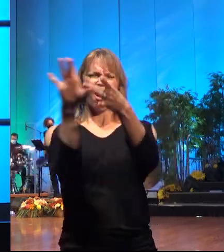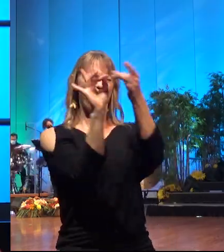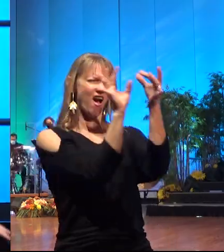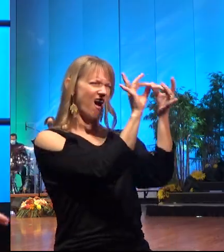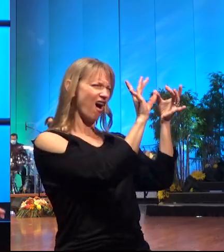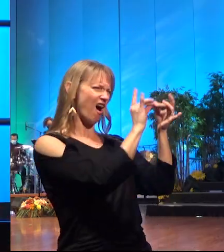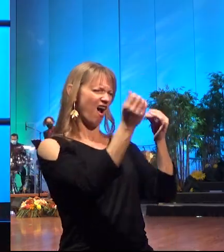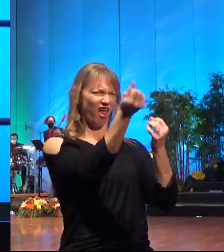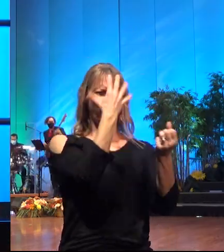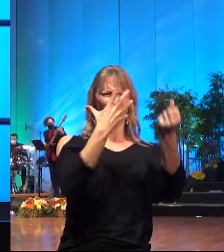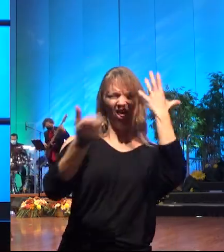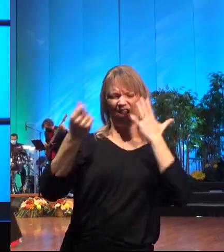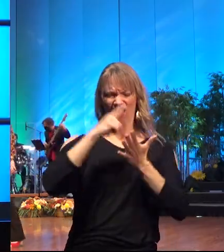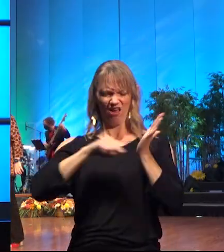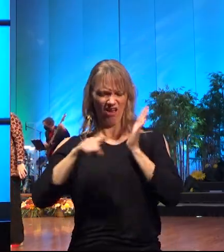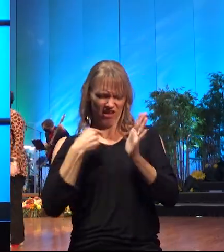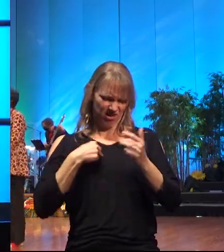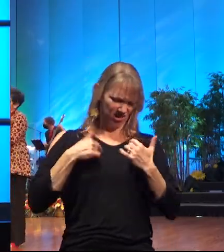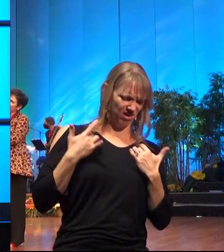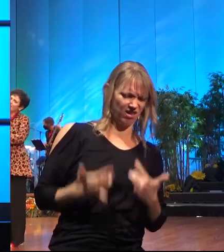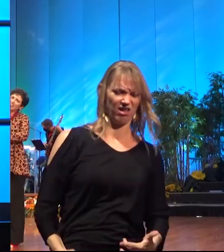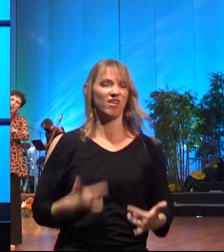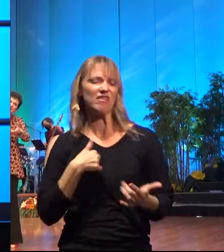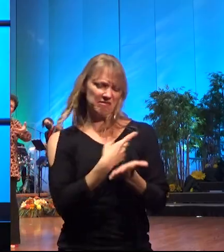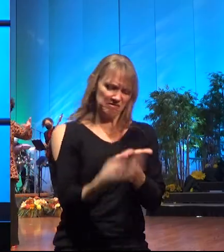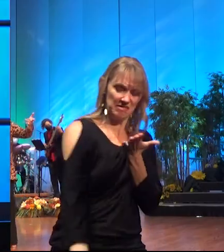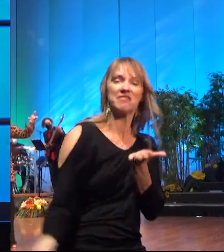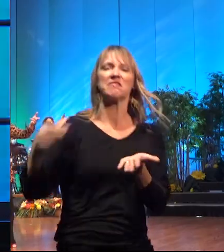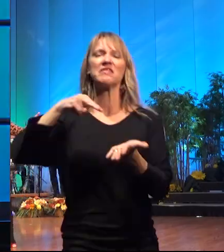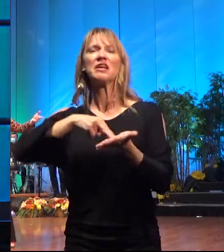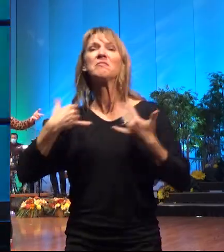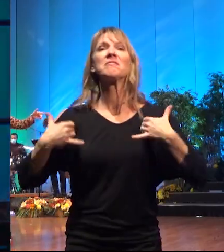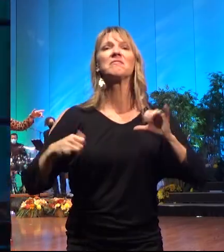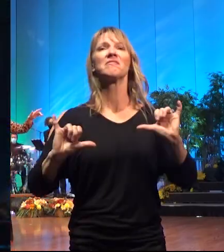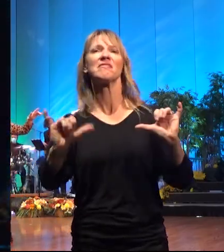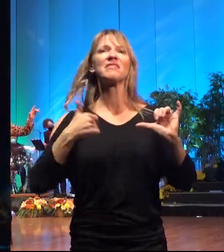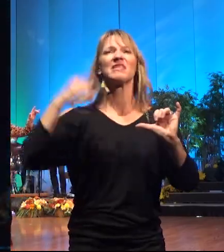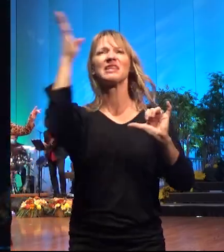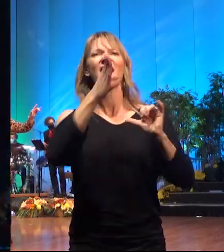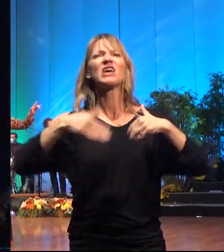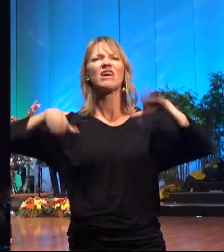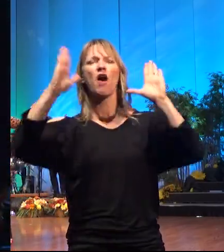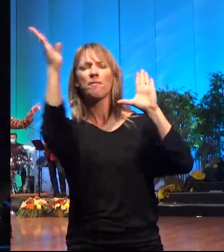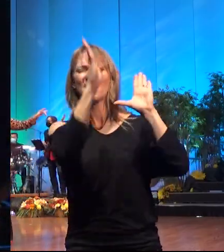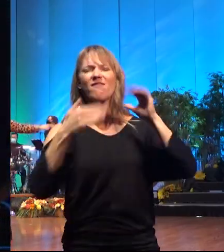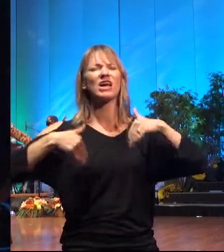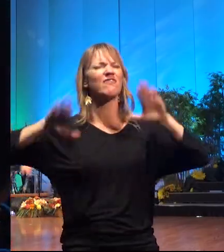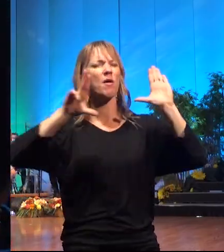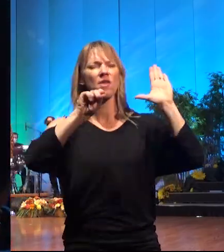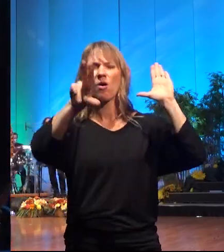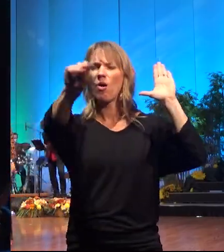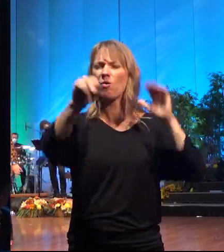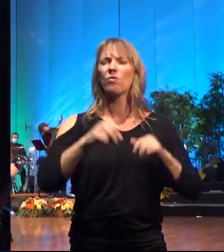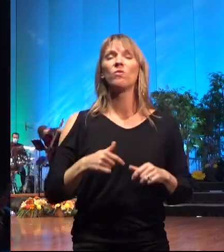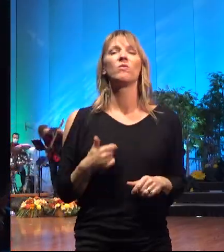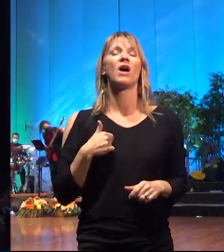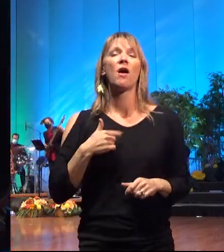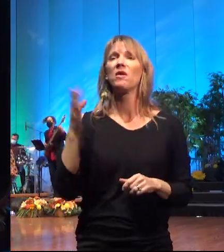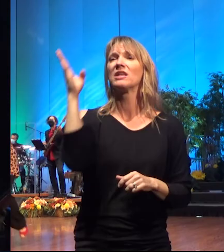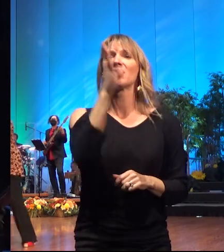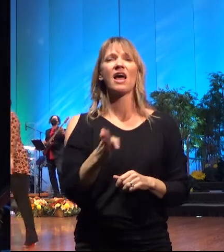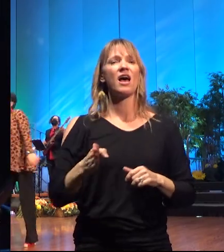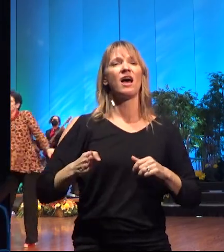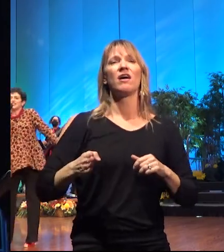won't let you get me down. I'll keep getting up when I hit the ground. Oh, never give up, no, never give up, no,